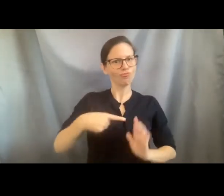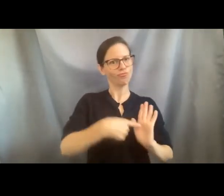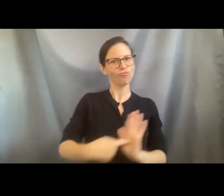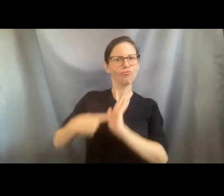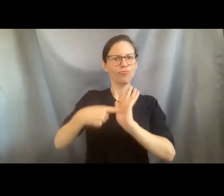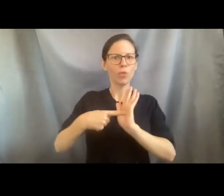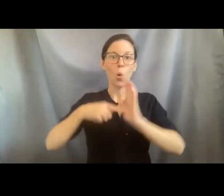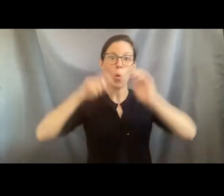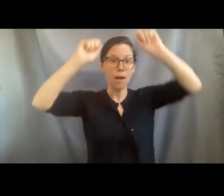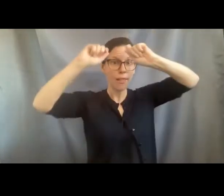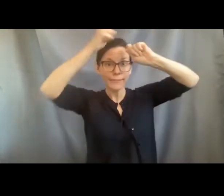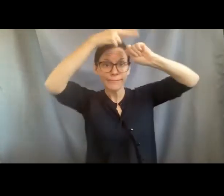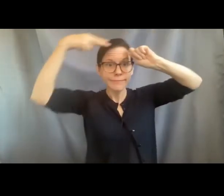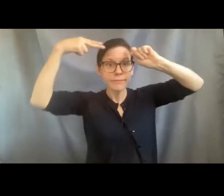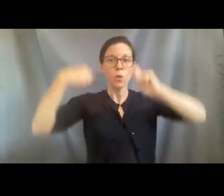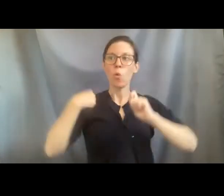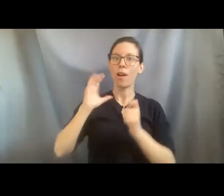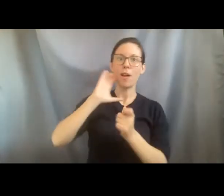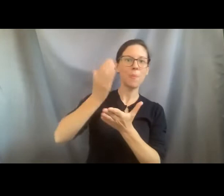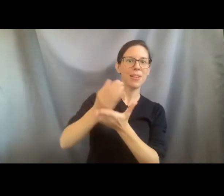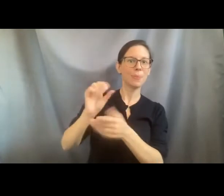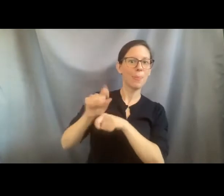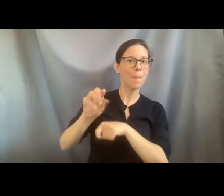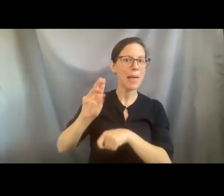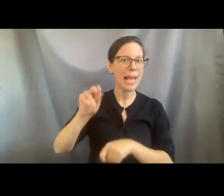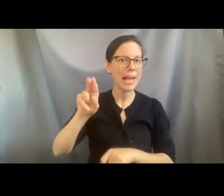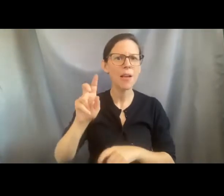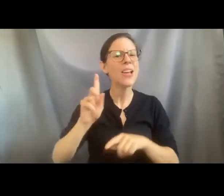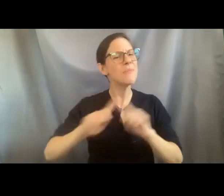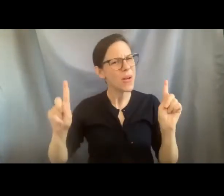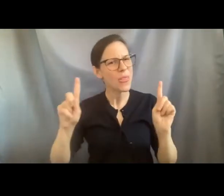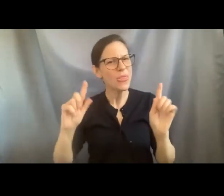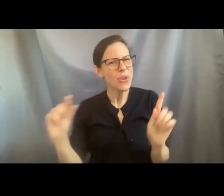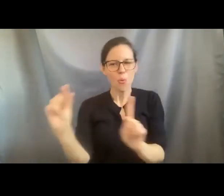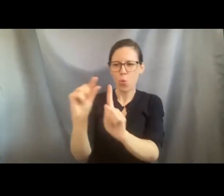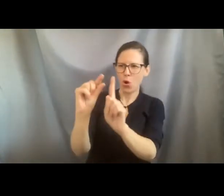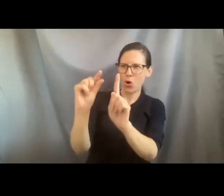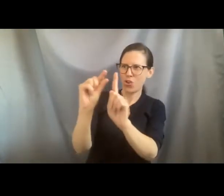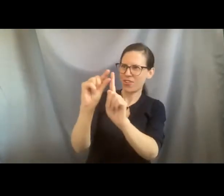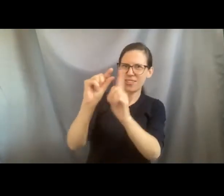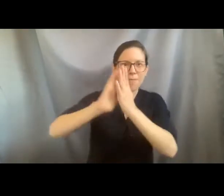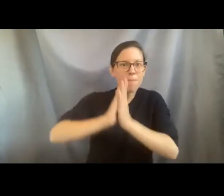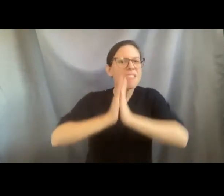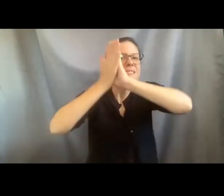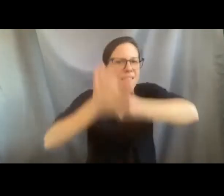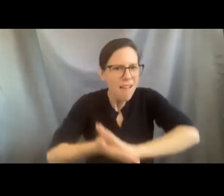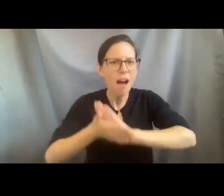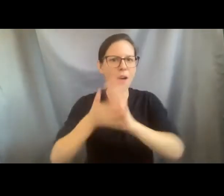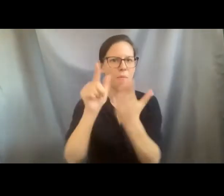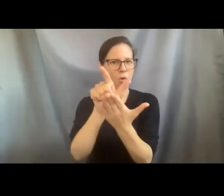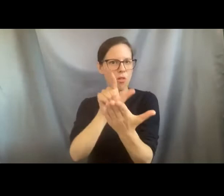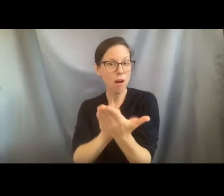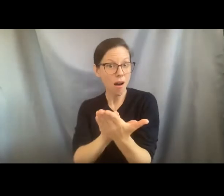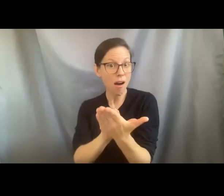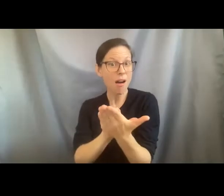we put on memes, these are also the words that go to make and form the core of legislation